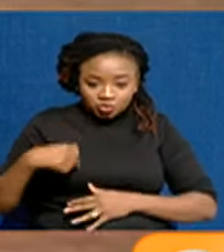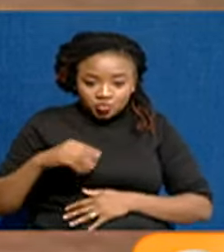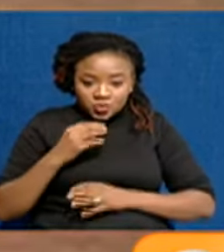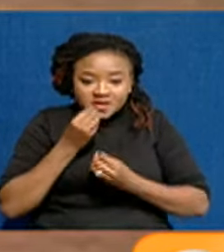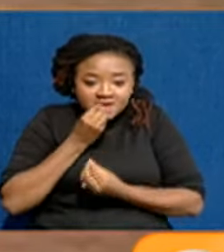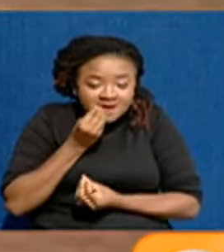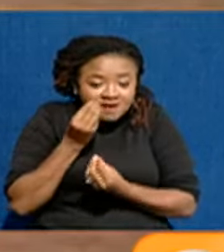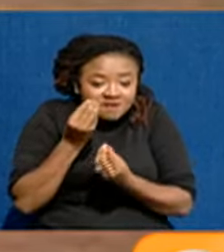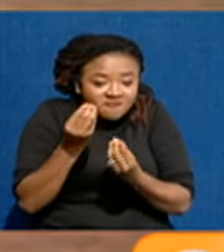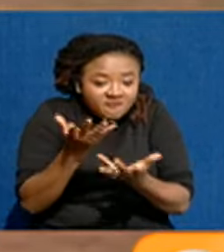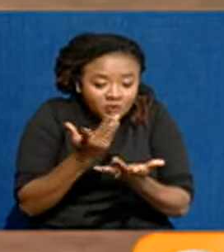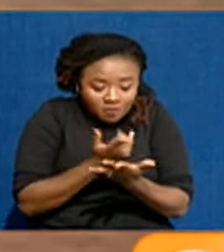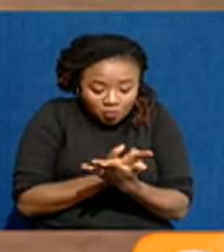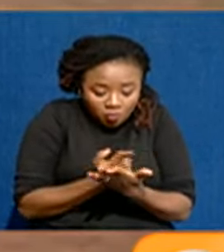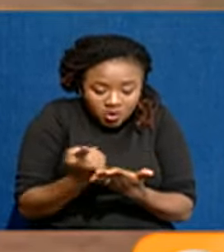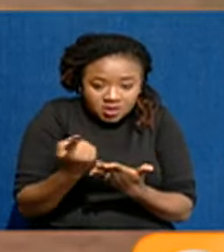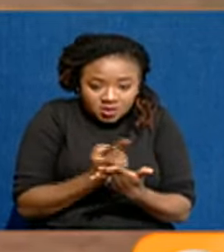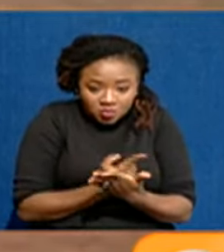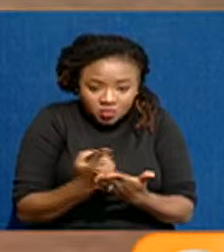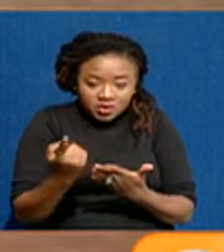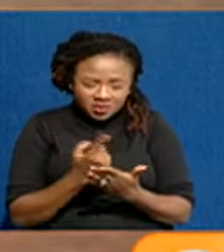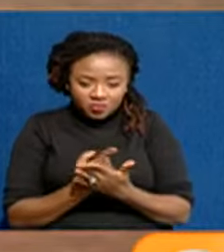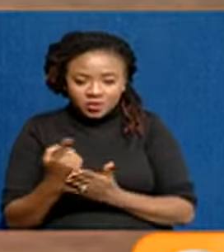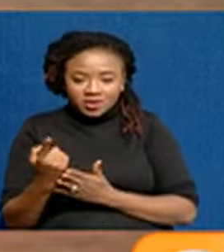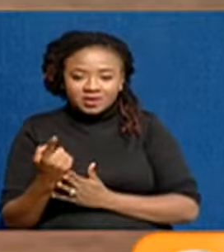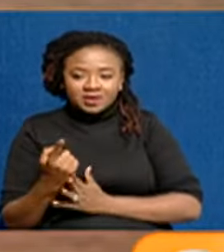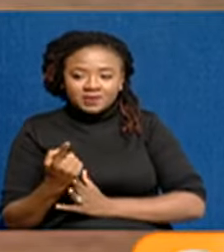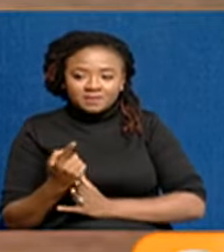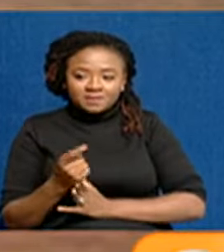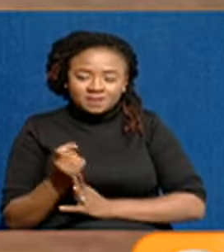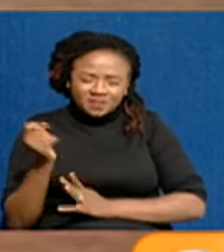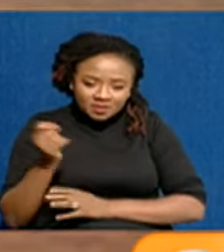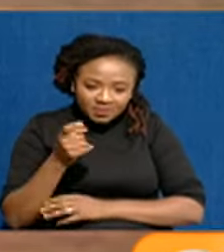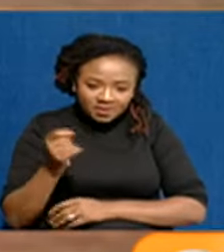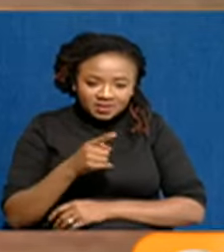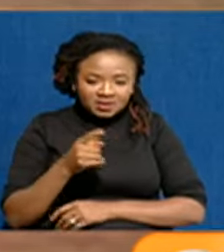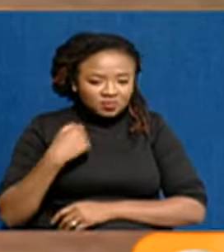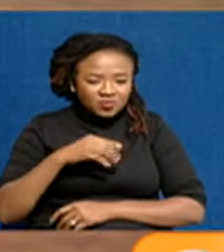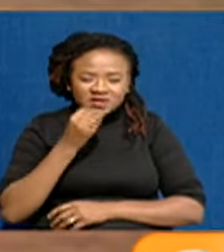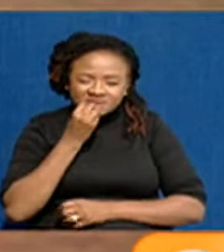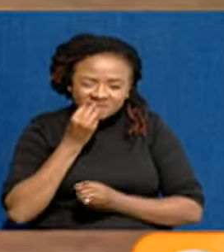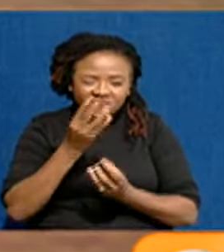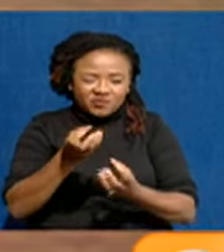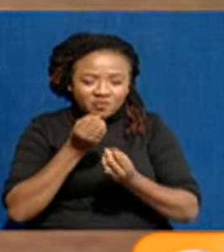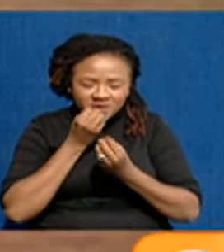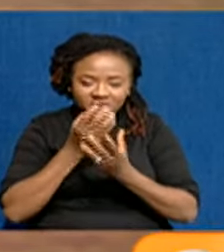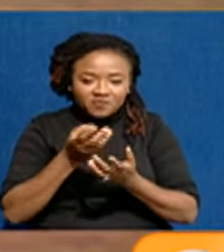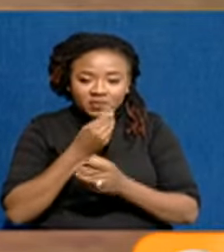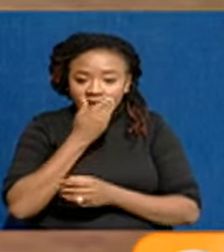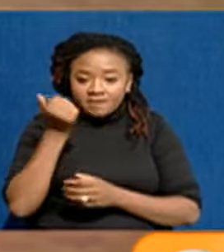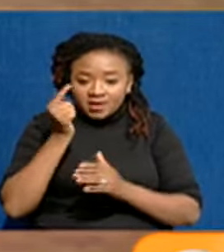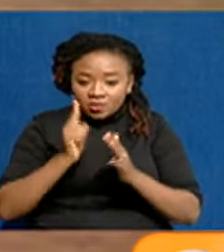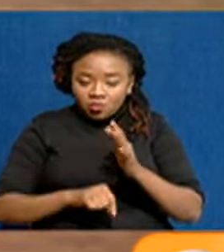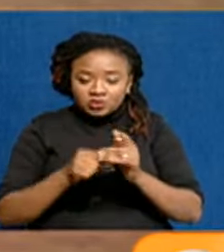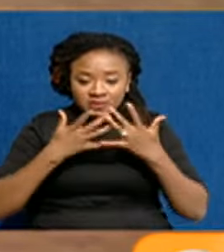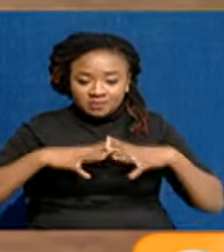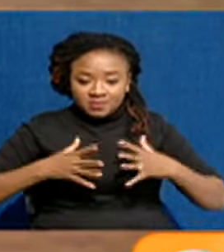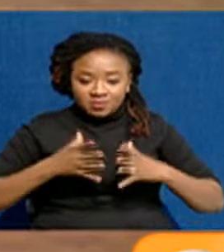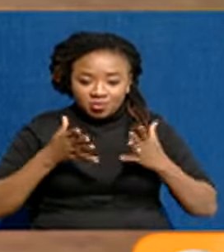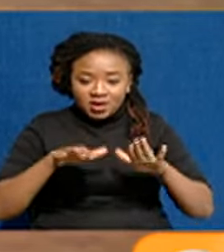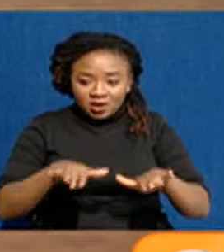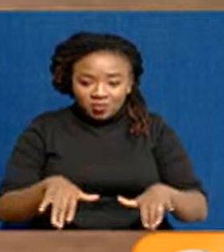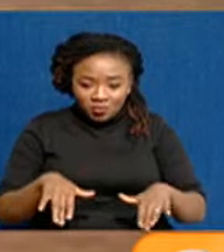on weekly, 10 days, monthly, seasonal, and we update them. Okay. So the best thing now is for people to keep abreast